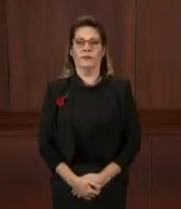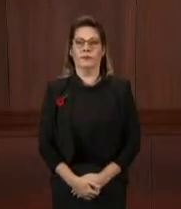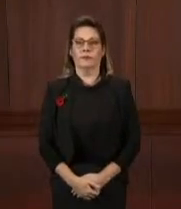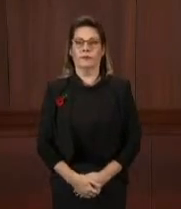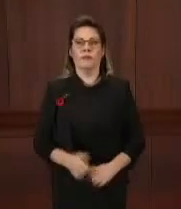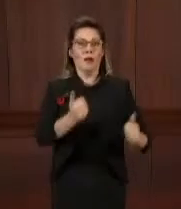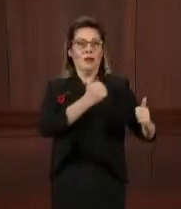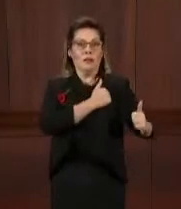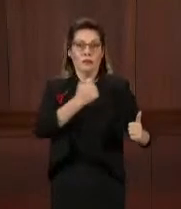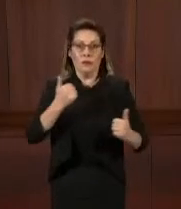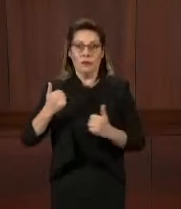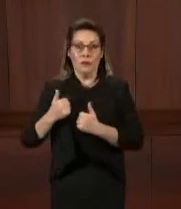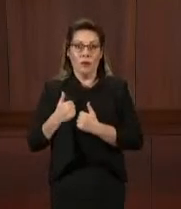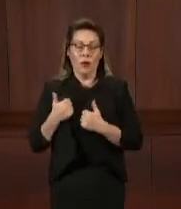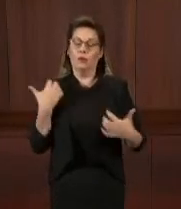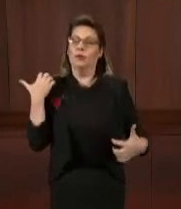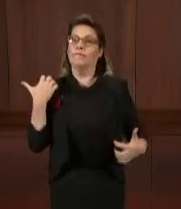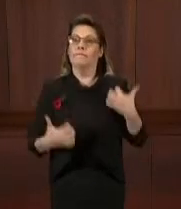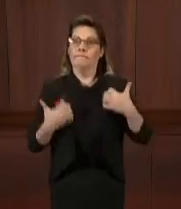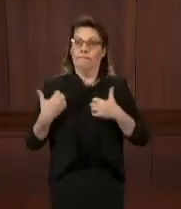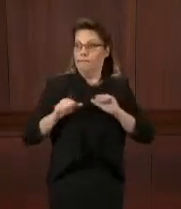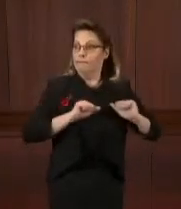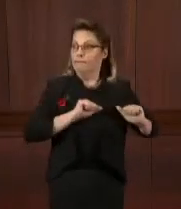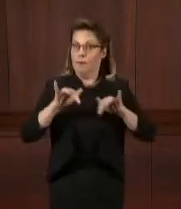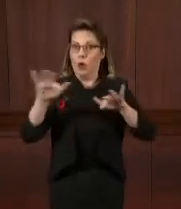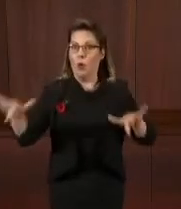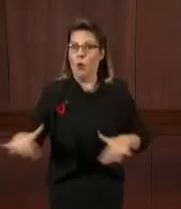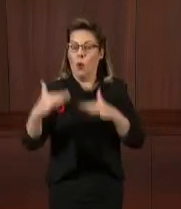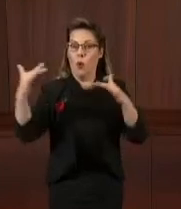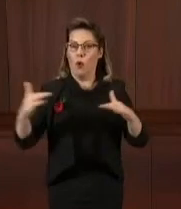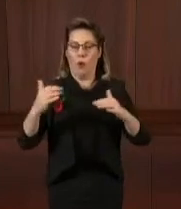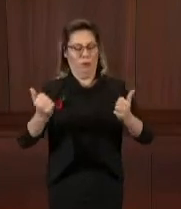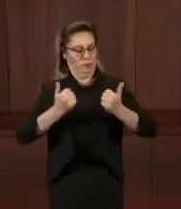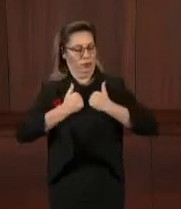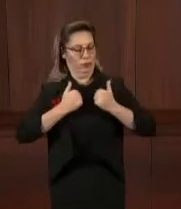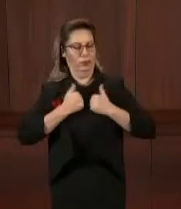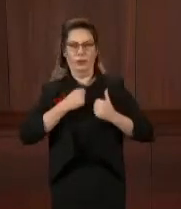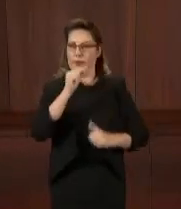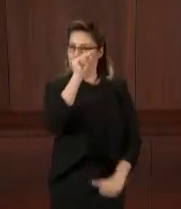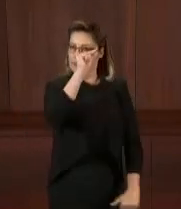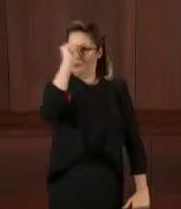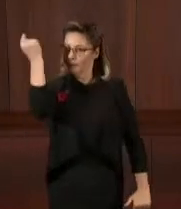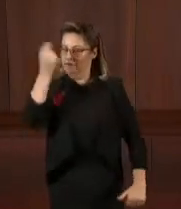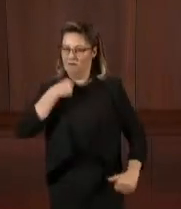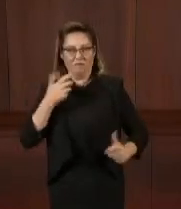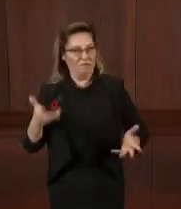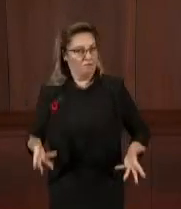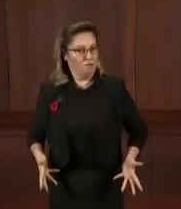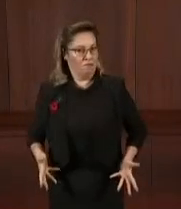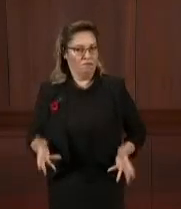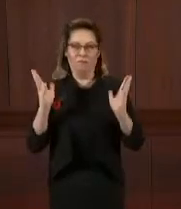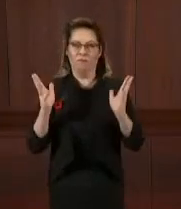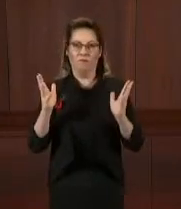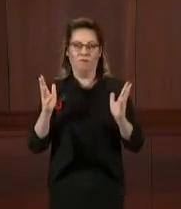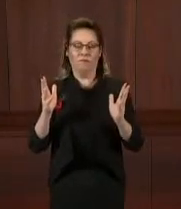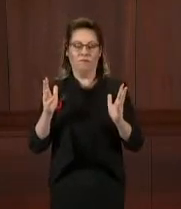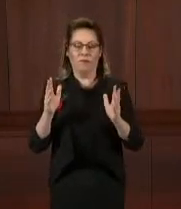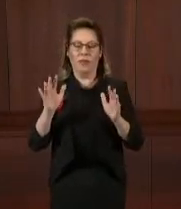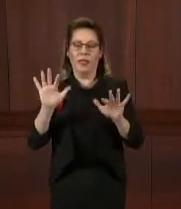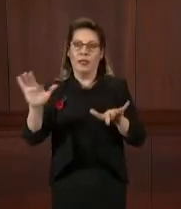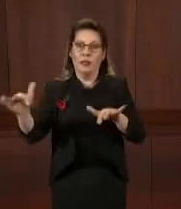They went with songs to the battle. They were young, straight of limb, true of eye, steady and